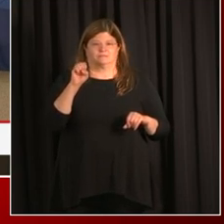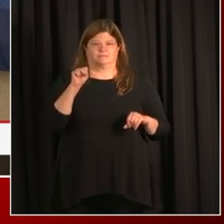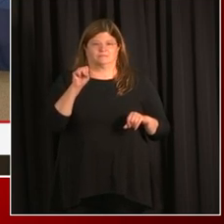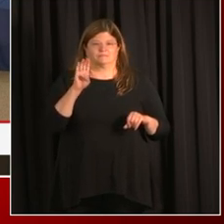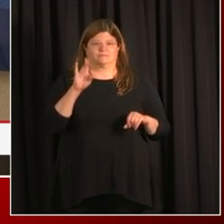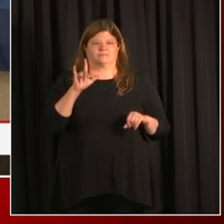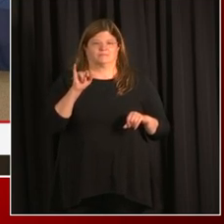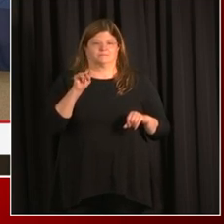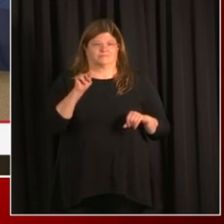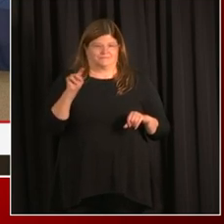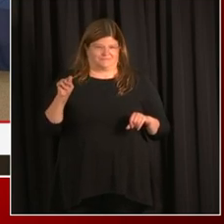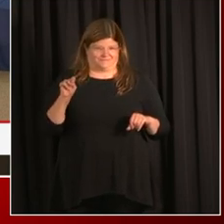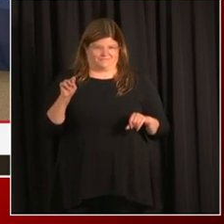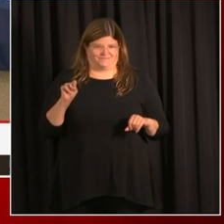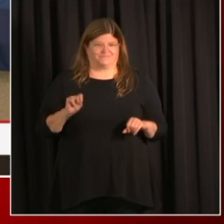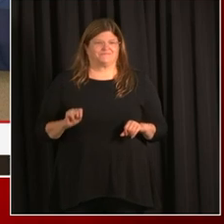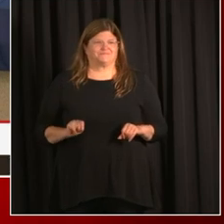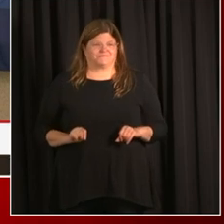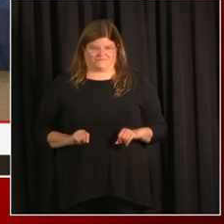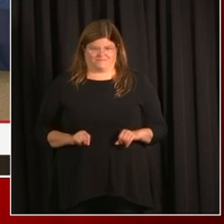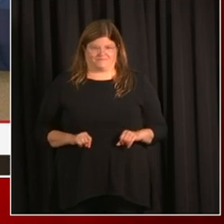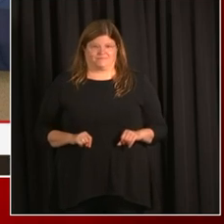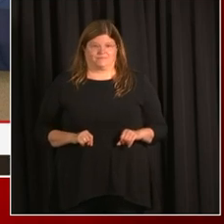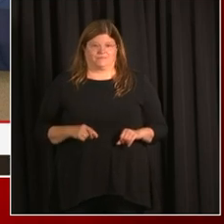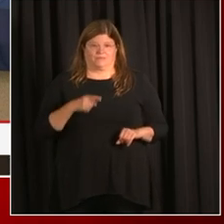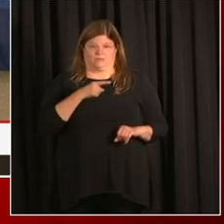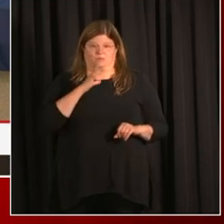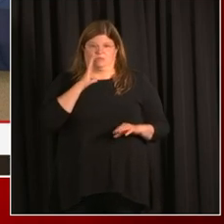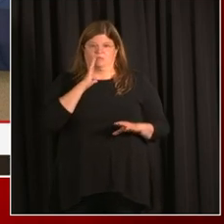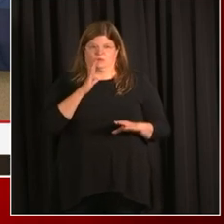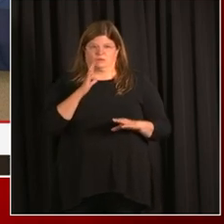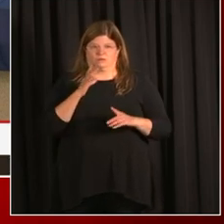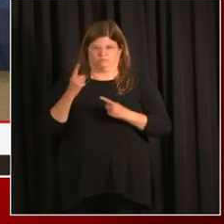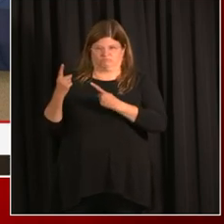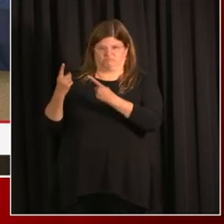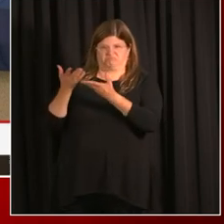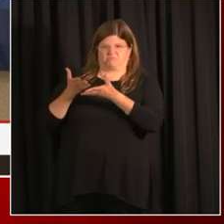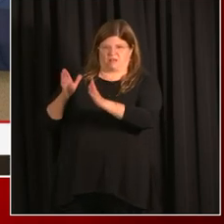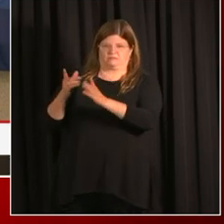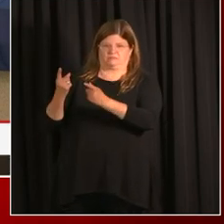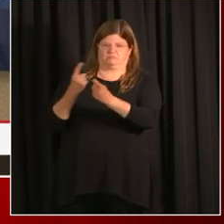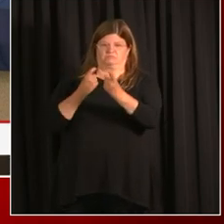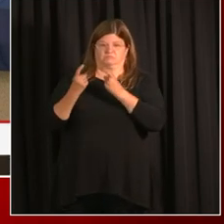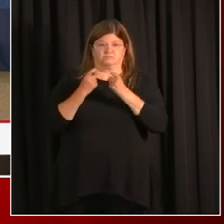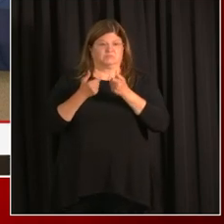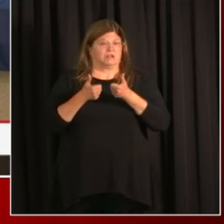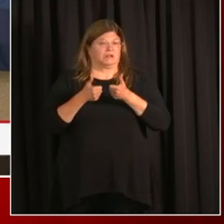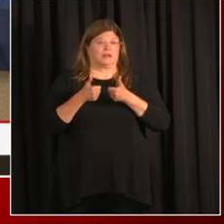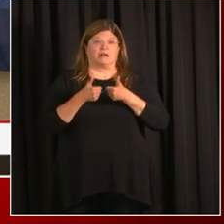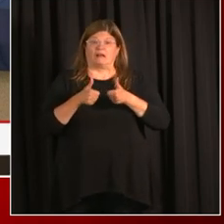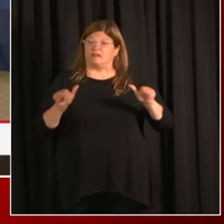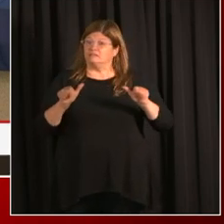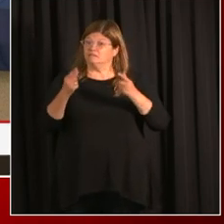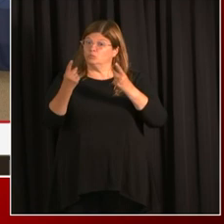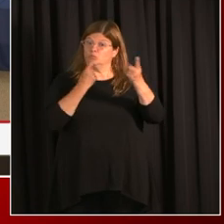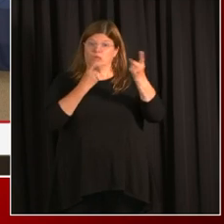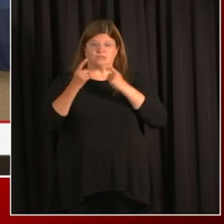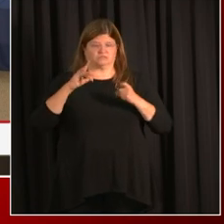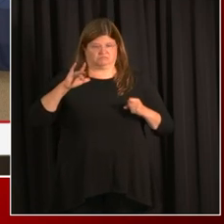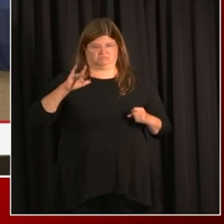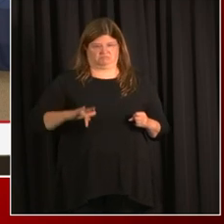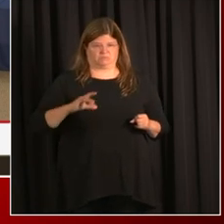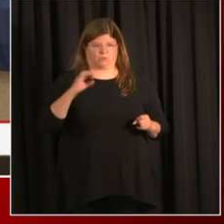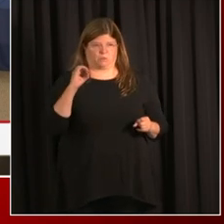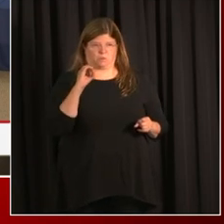Agency. Shortly, we'll start to take your questions. So if you have any questions now for our speakers, you can press 0, and you'll be